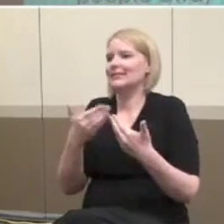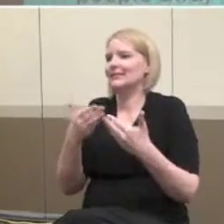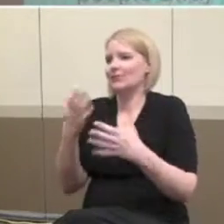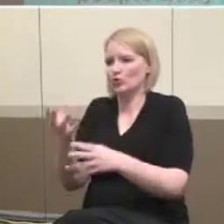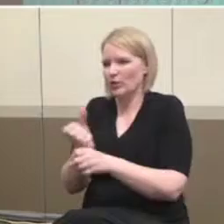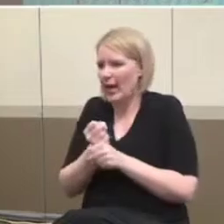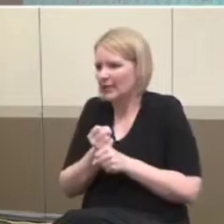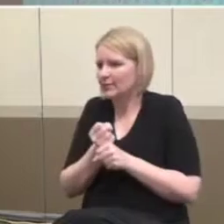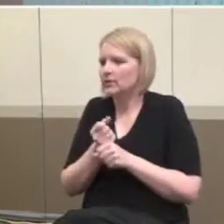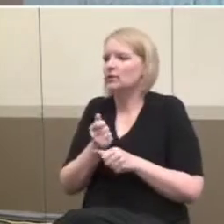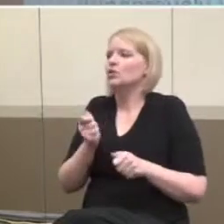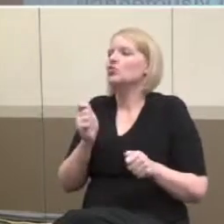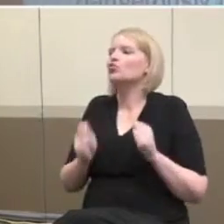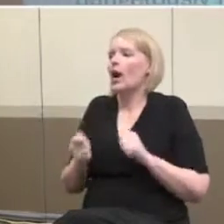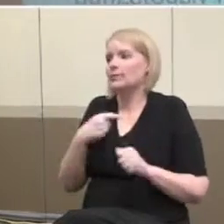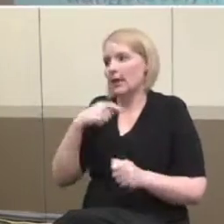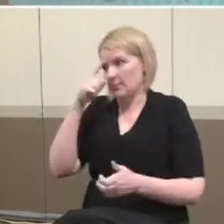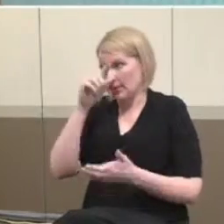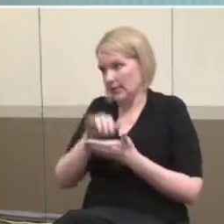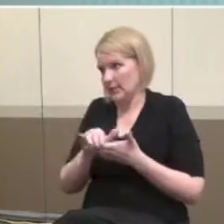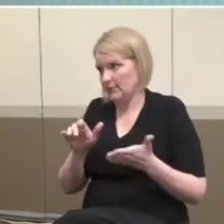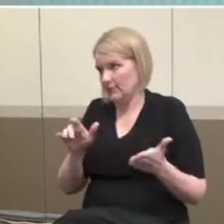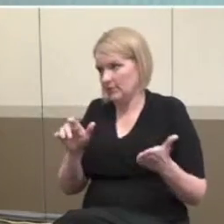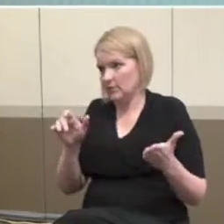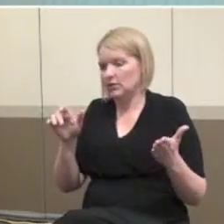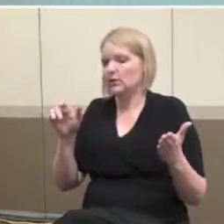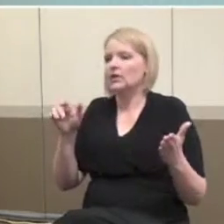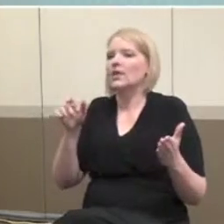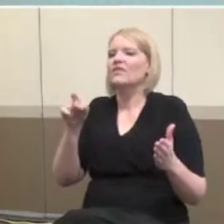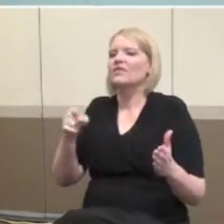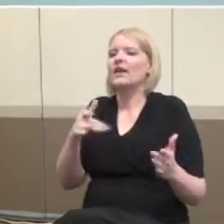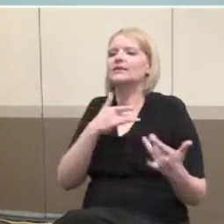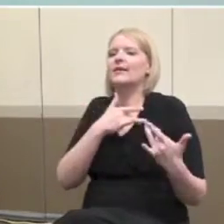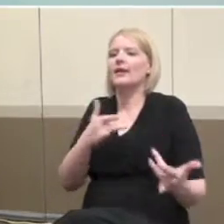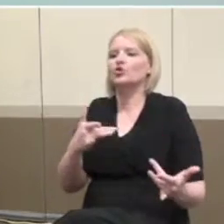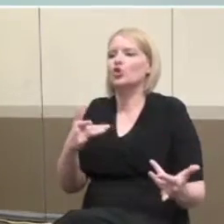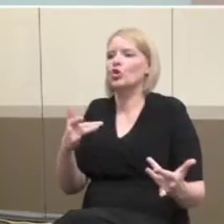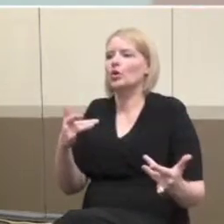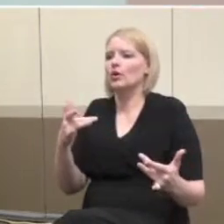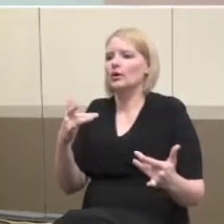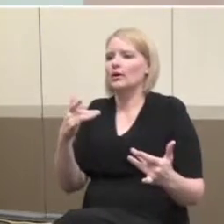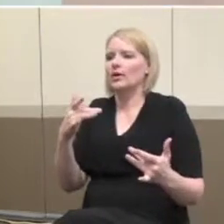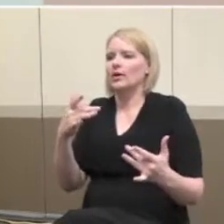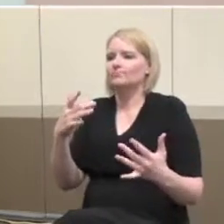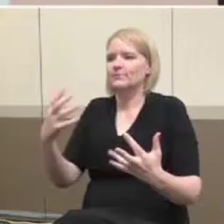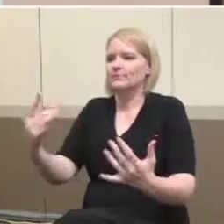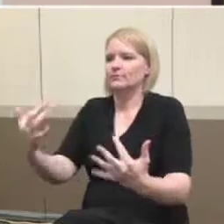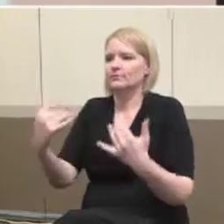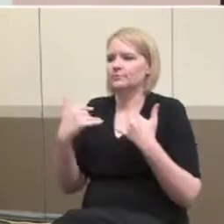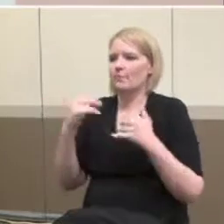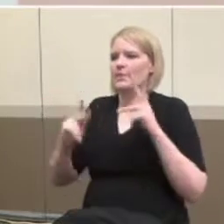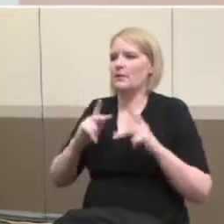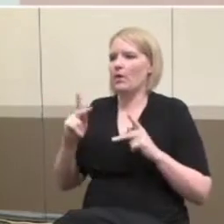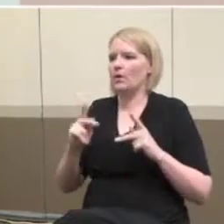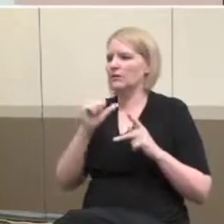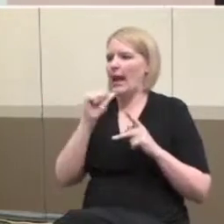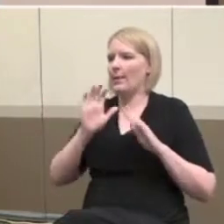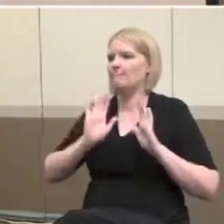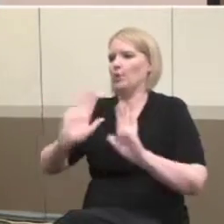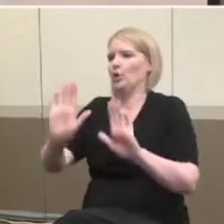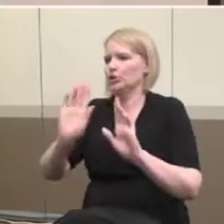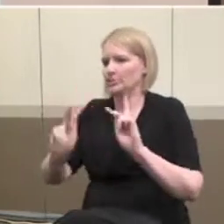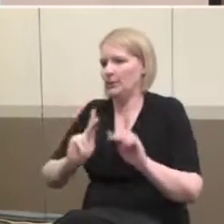people. And drums, I really believe this to be true, drums tend to draw people in rather than push people